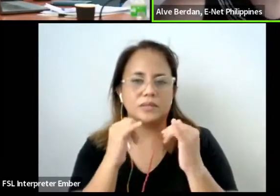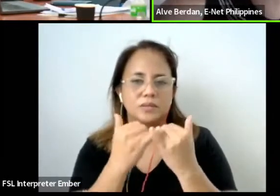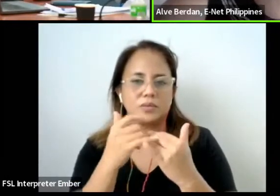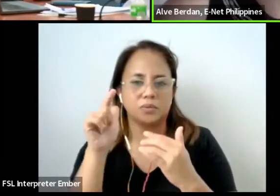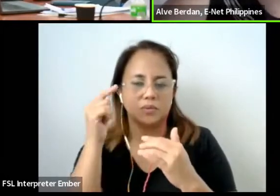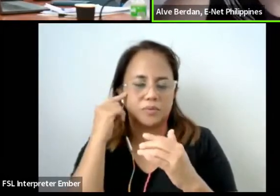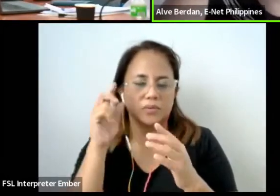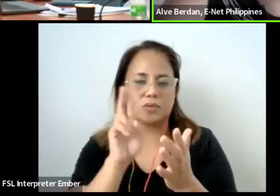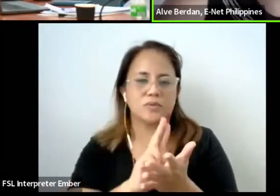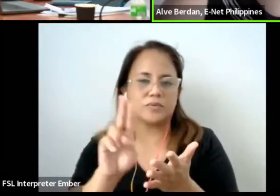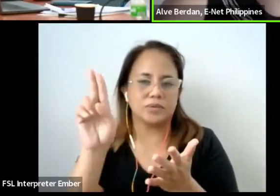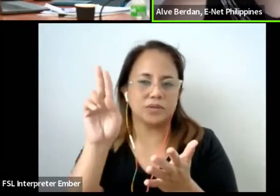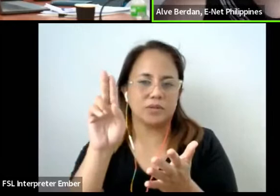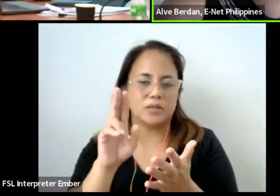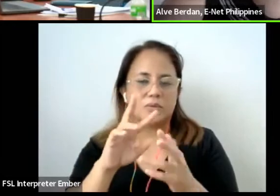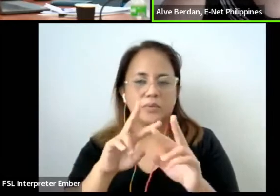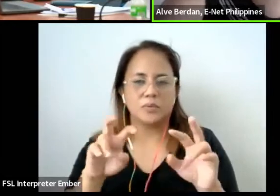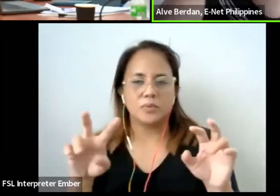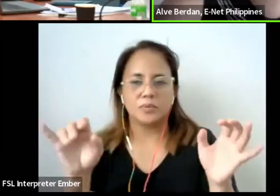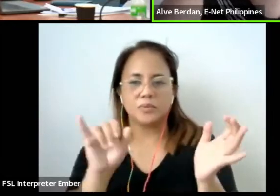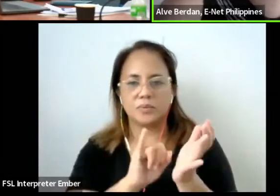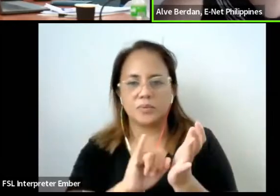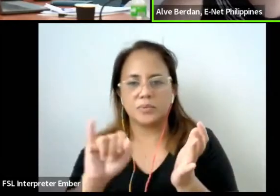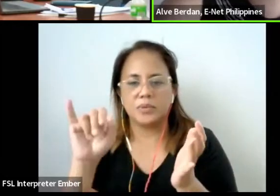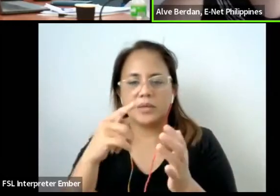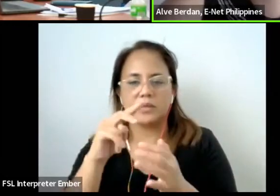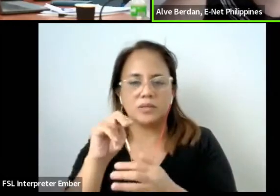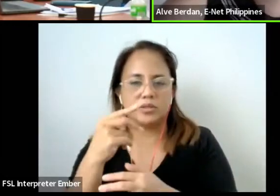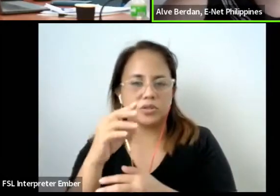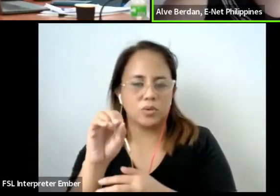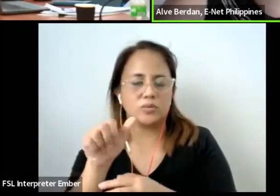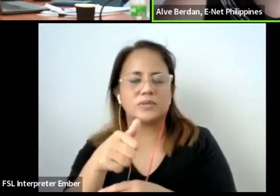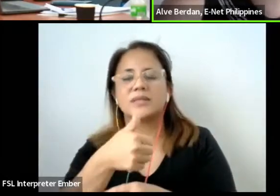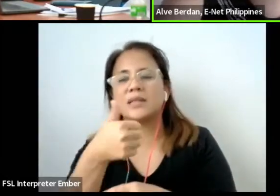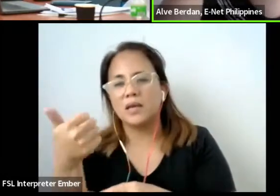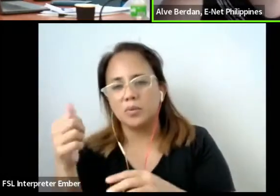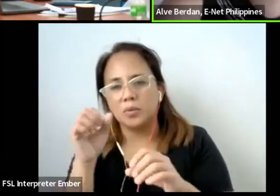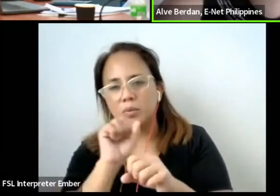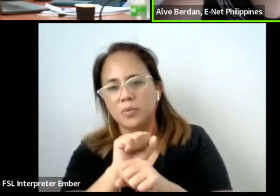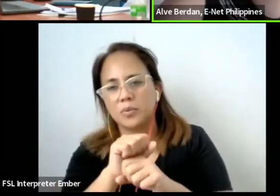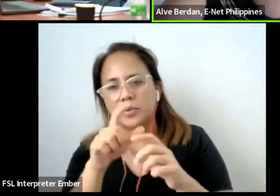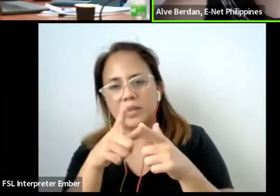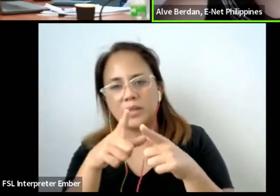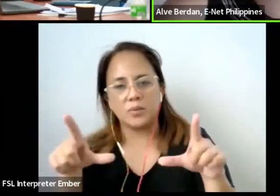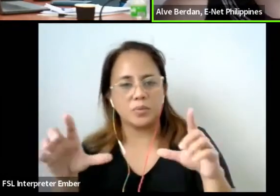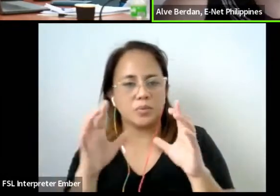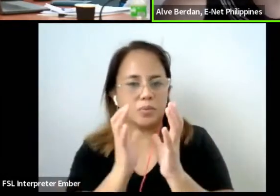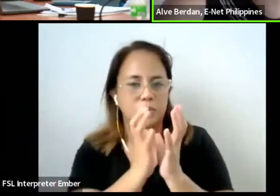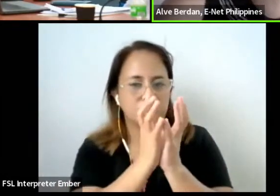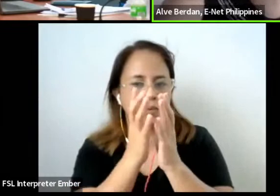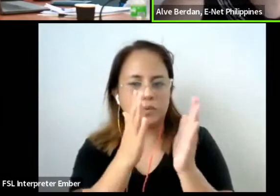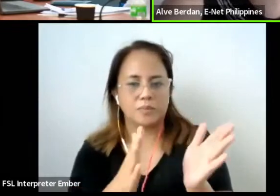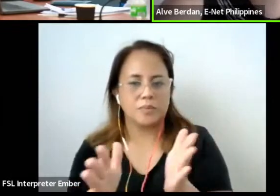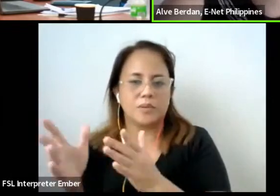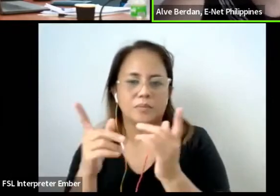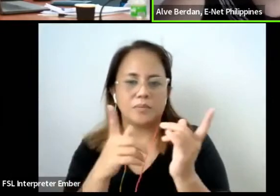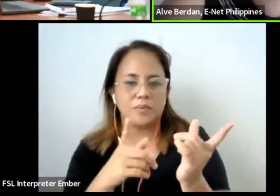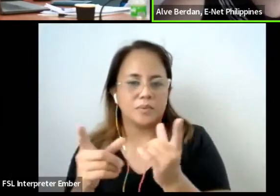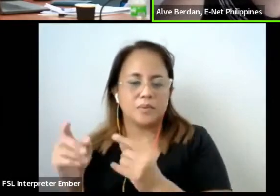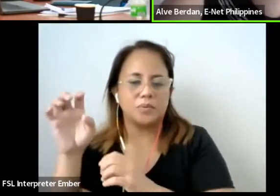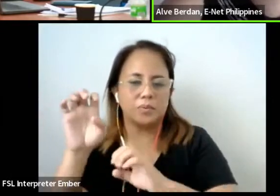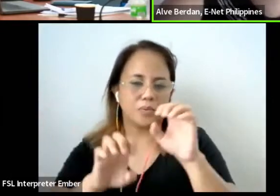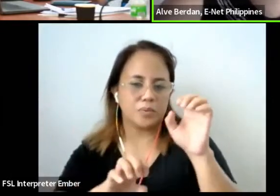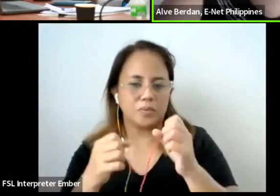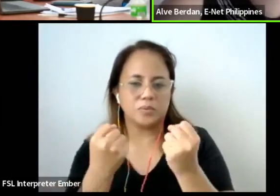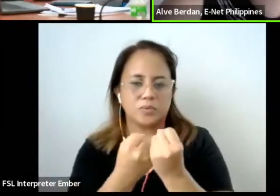government, universities, research institute, NGOs, and others working with language communities to plan, implement, evaluate,